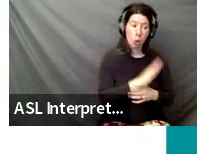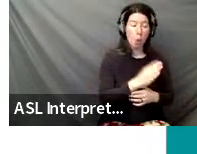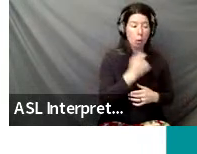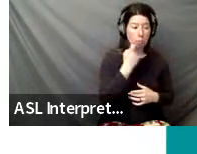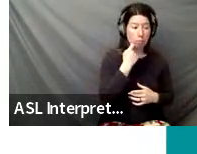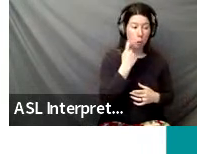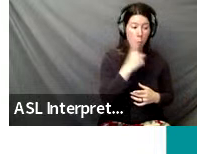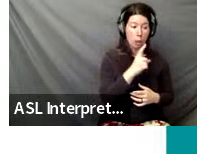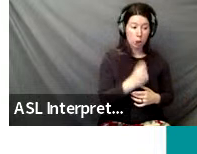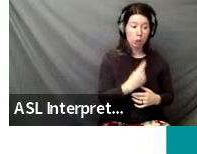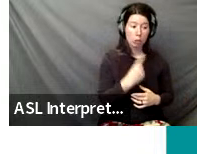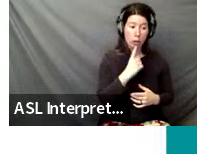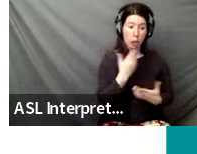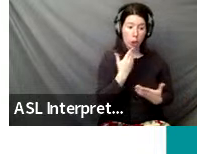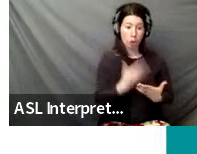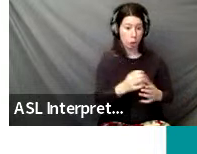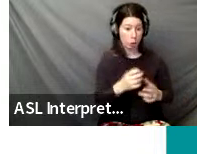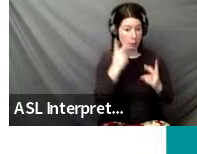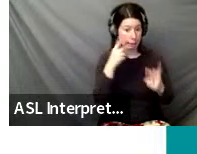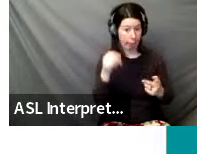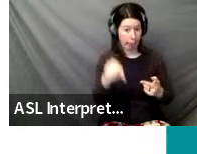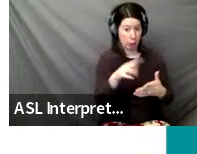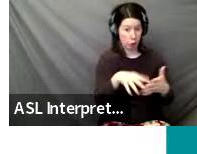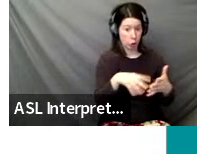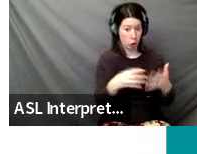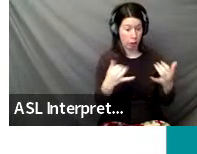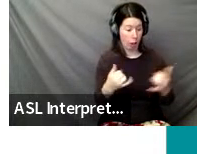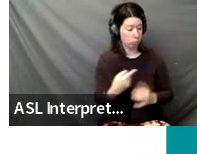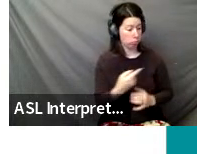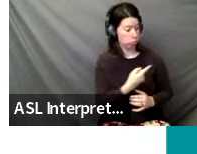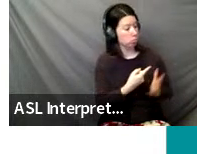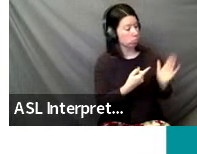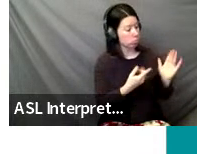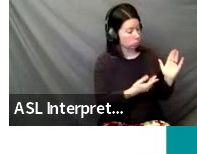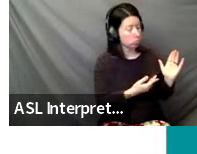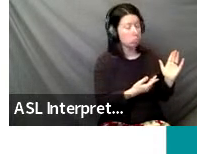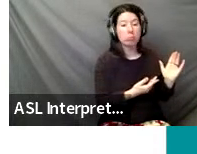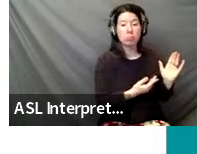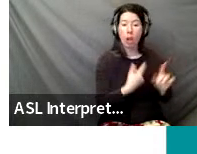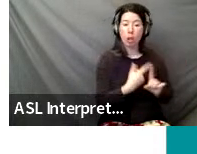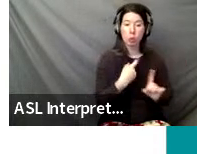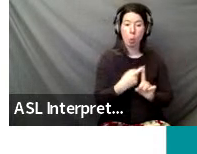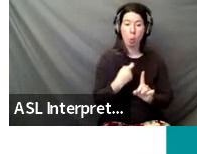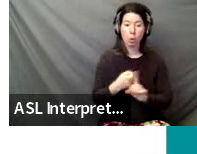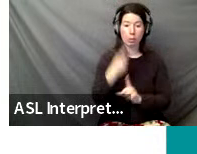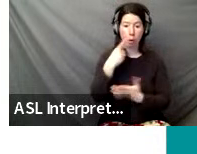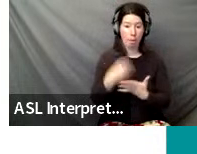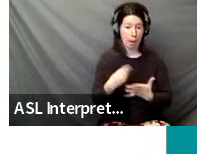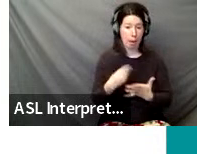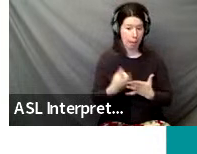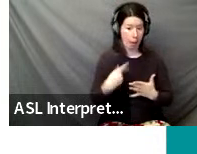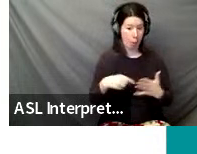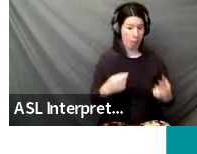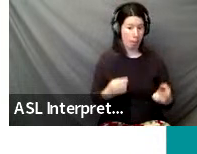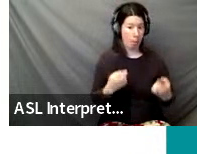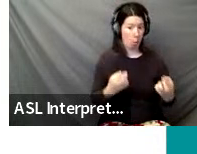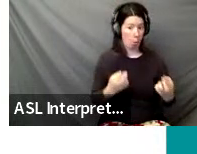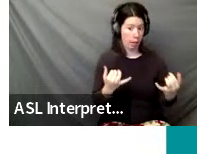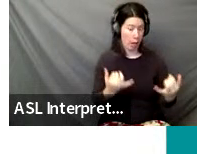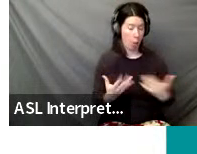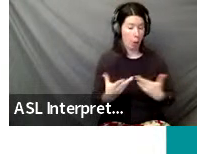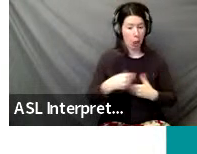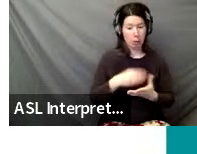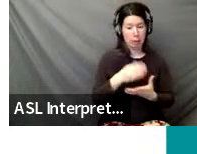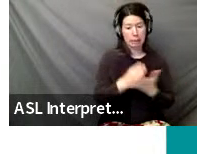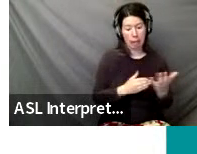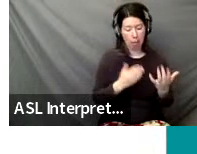as you see on this chart, the sources for funding that we're proposing at this point, they include some of the